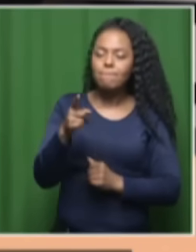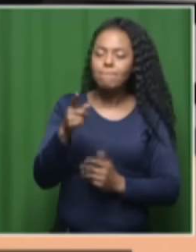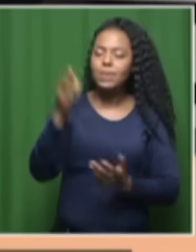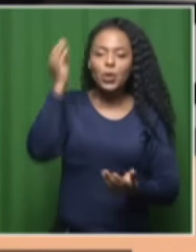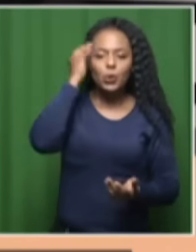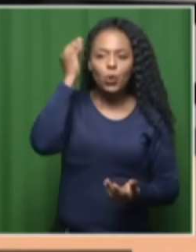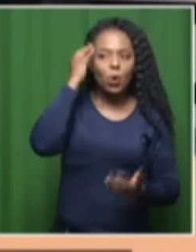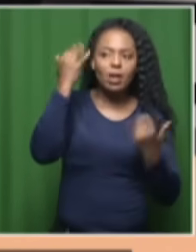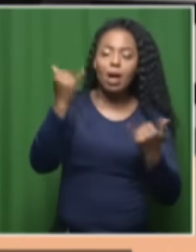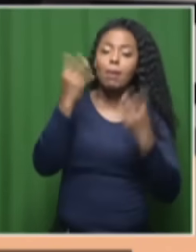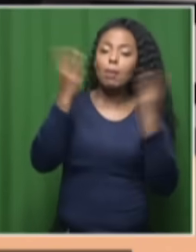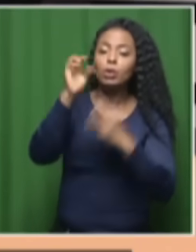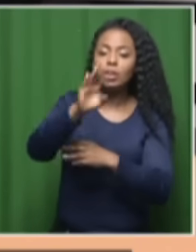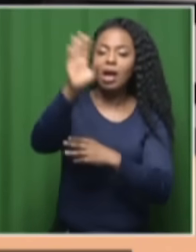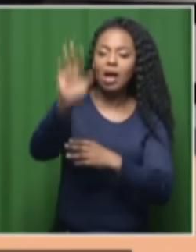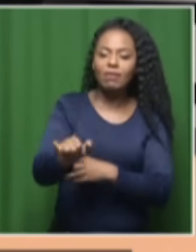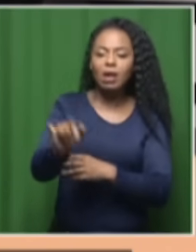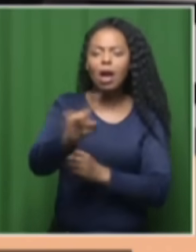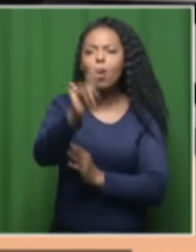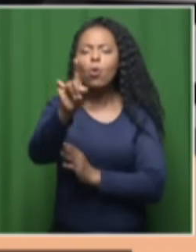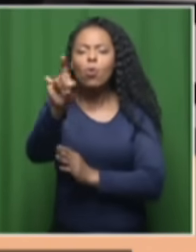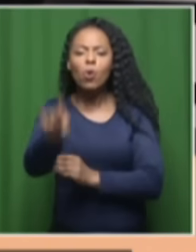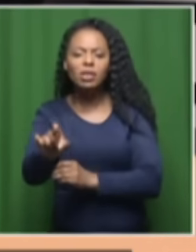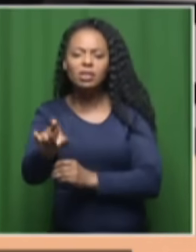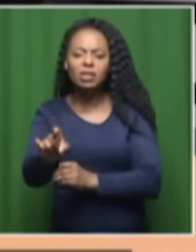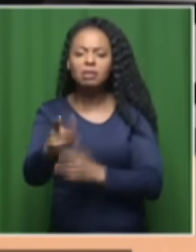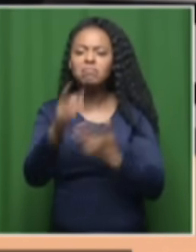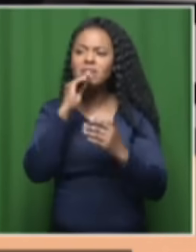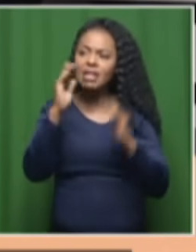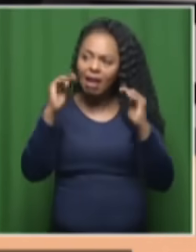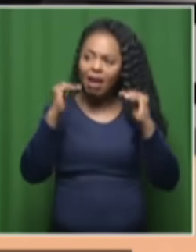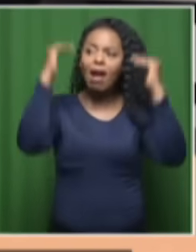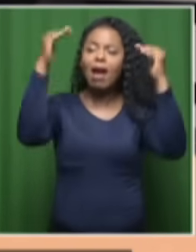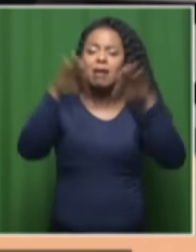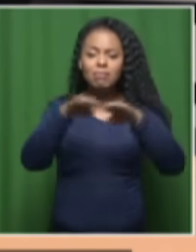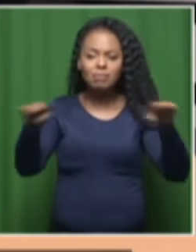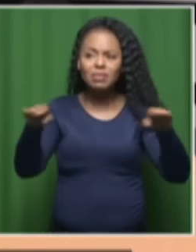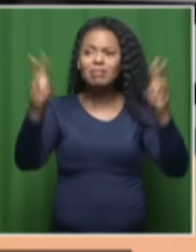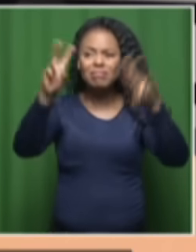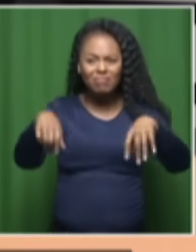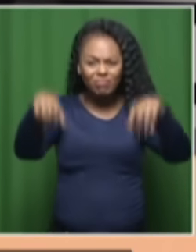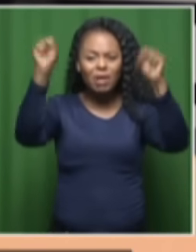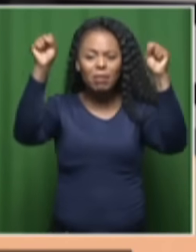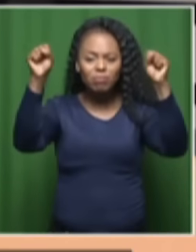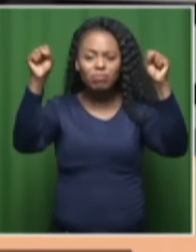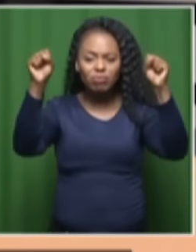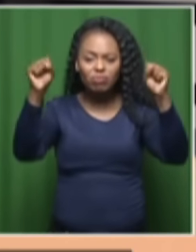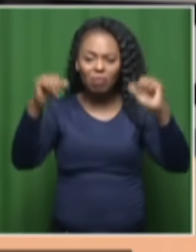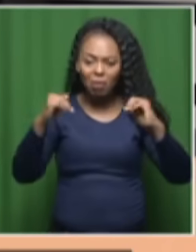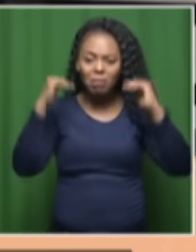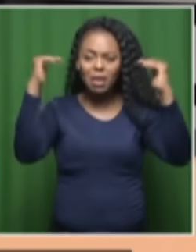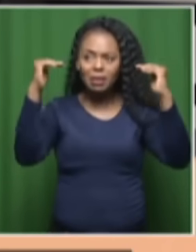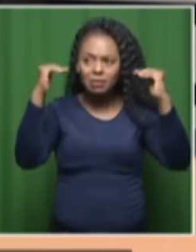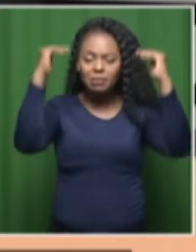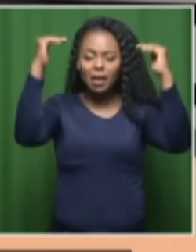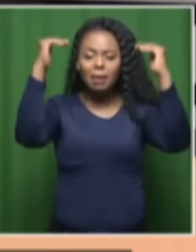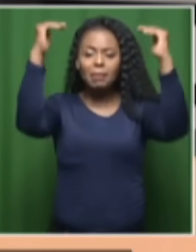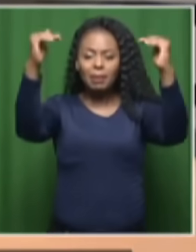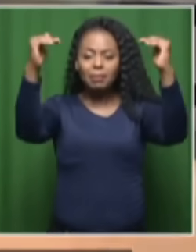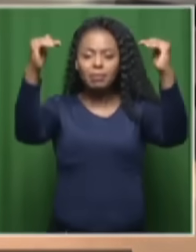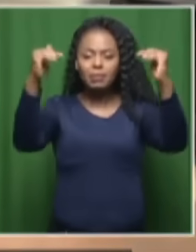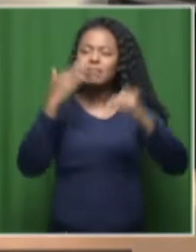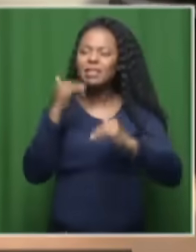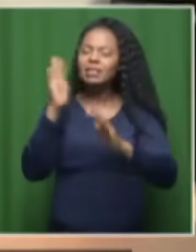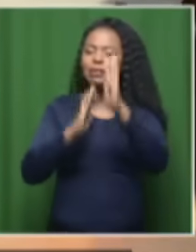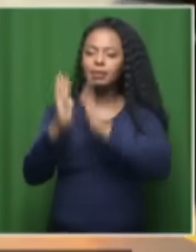are asking the question of, are we going to see higher levels of load shedding again? So I think let's get into it. Yeah, well, let's just